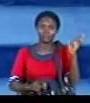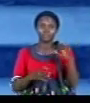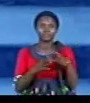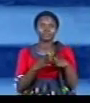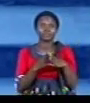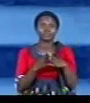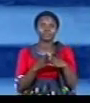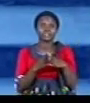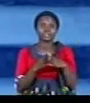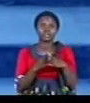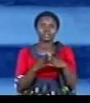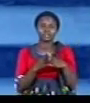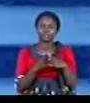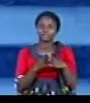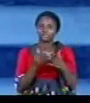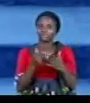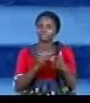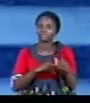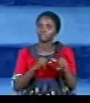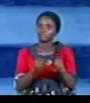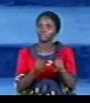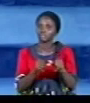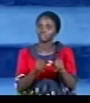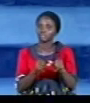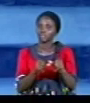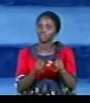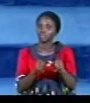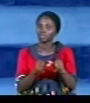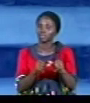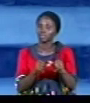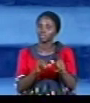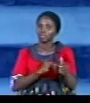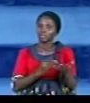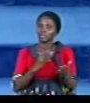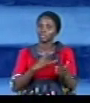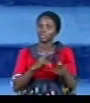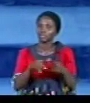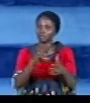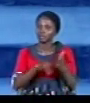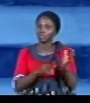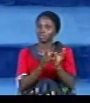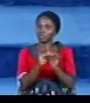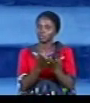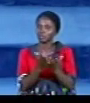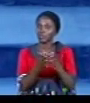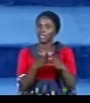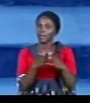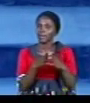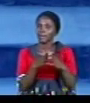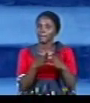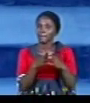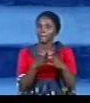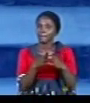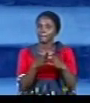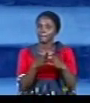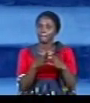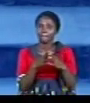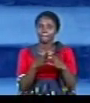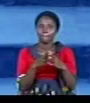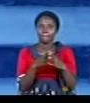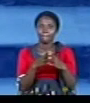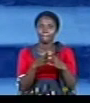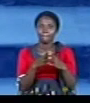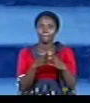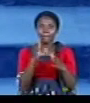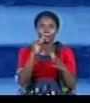Before I continue, I would like to read two scriptures, and I will make it brief. Okay. By the grace of God,